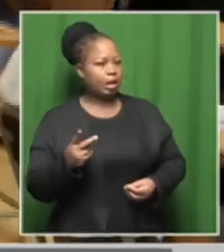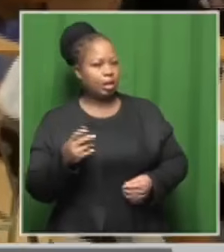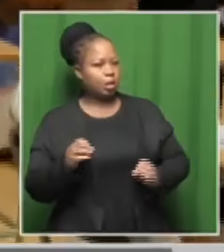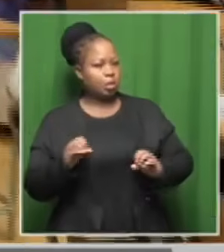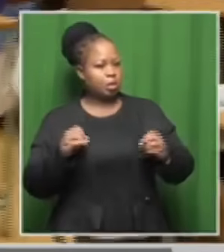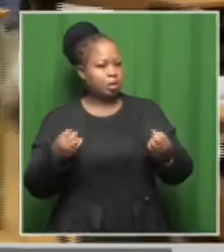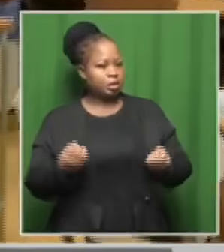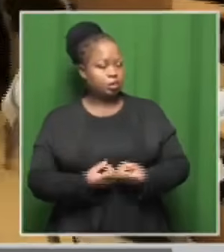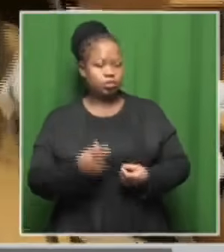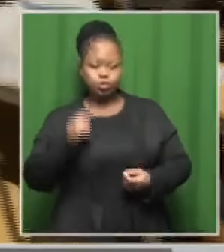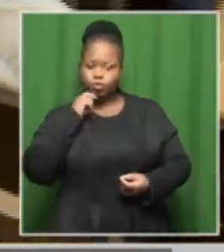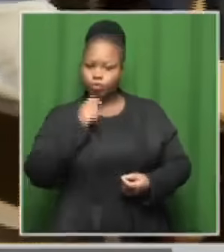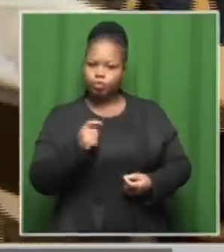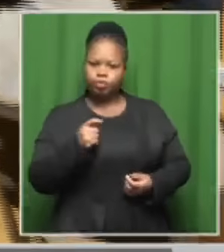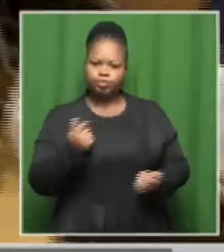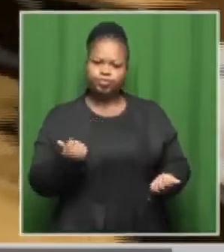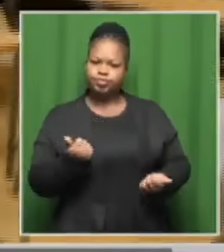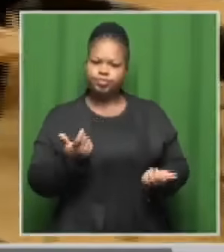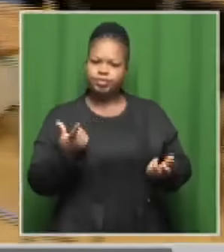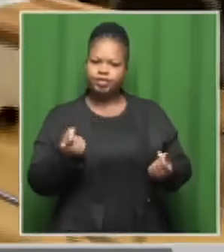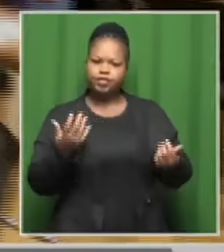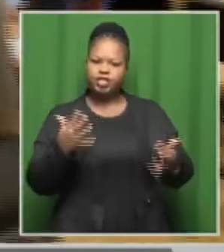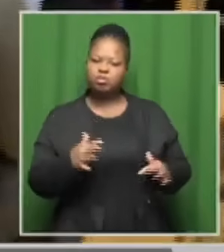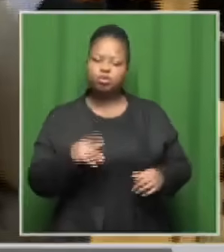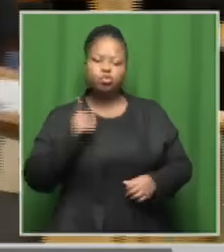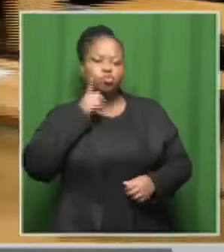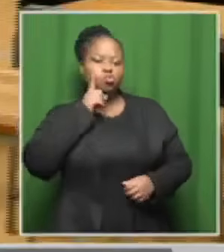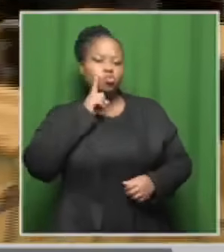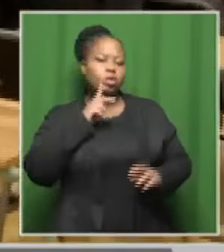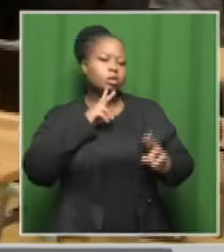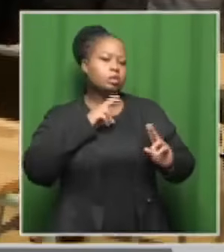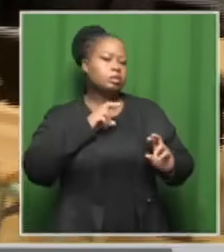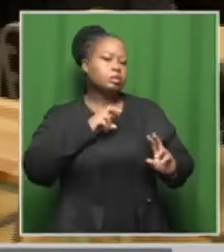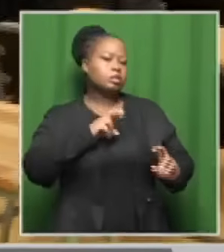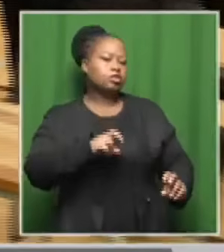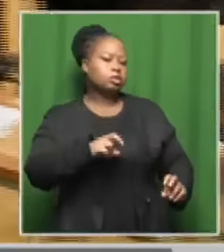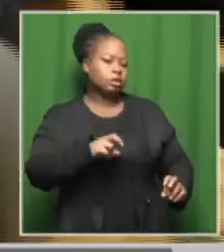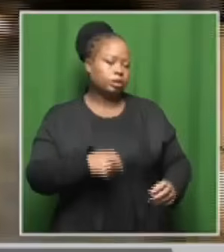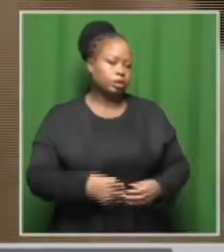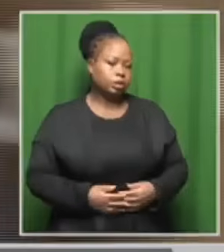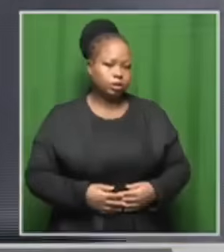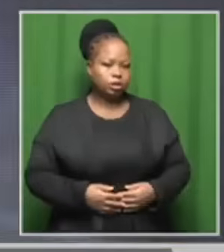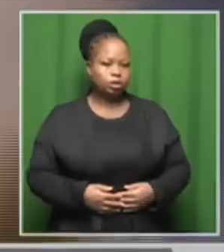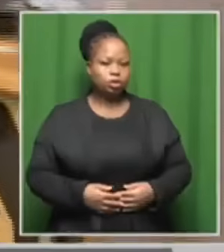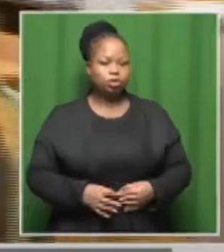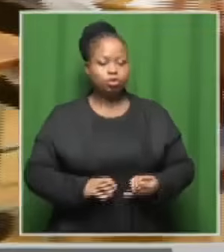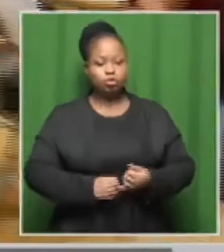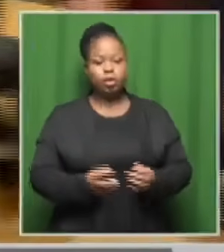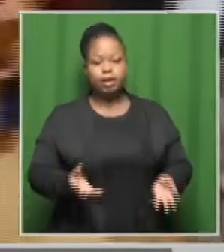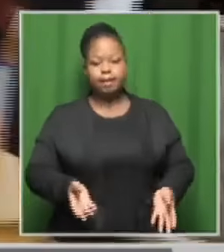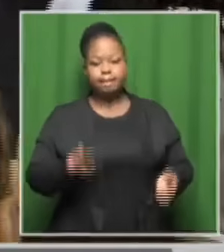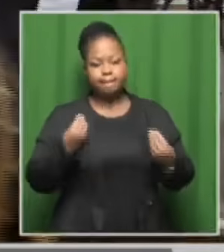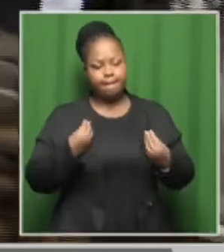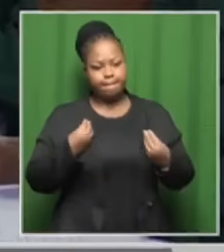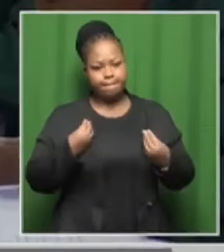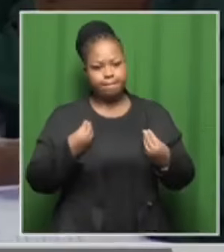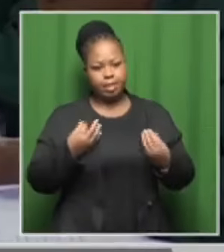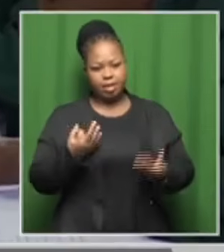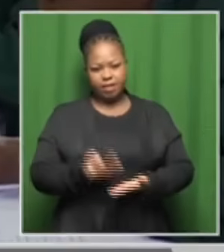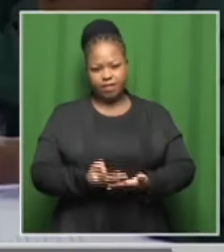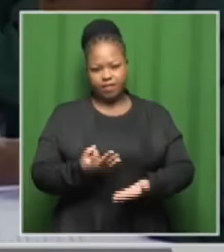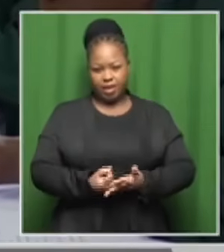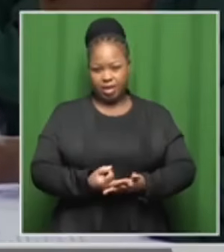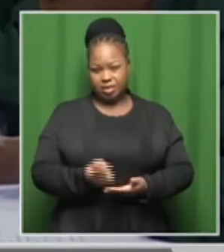matter, embarked on any sort of qualitative research, Dr. Gallie, to establish the actual facts and